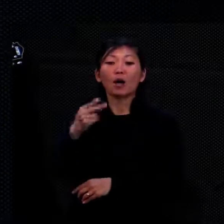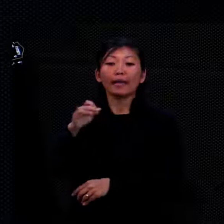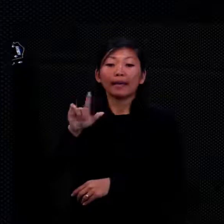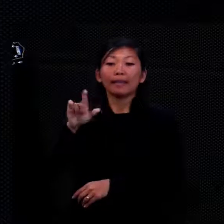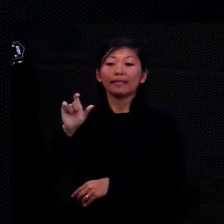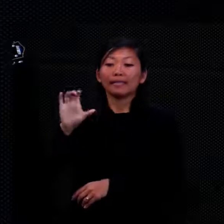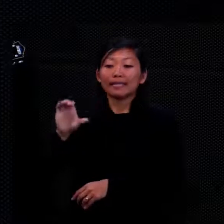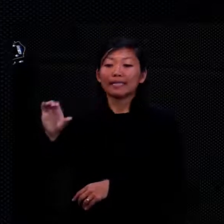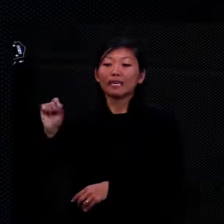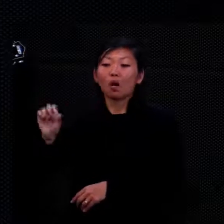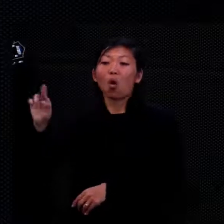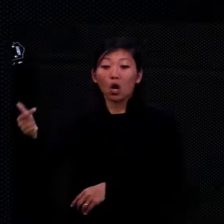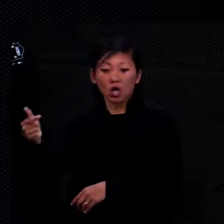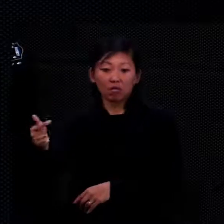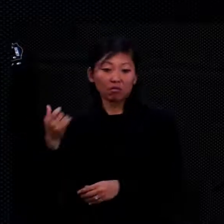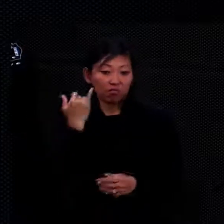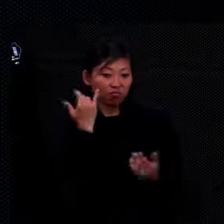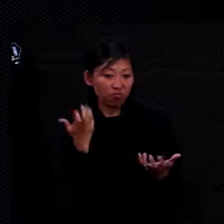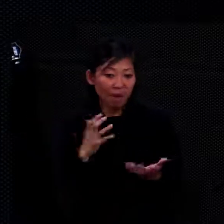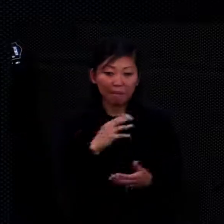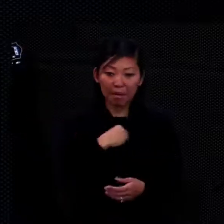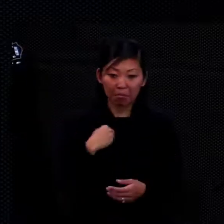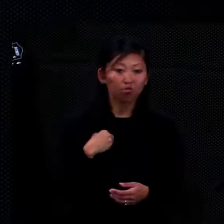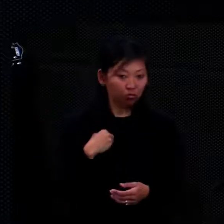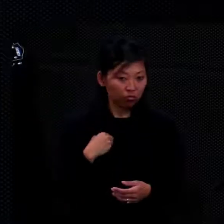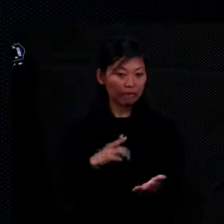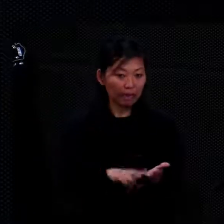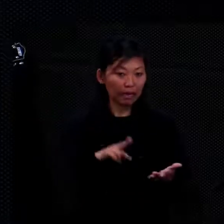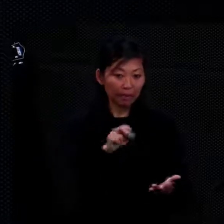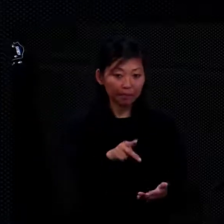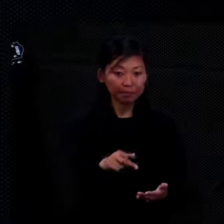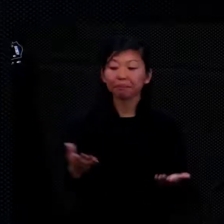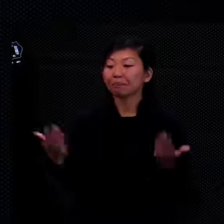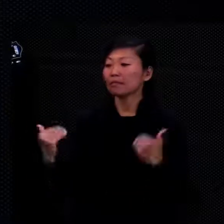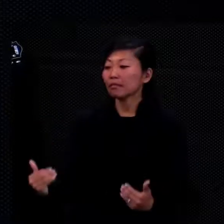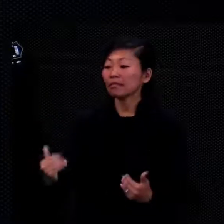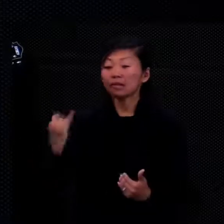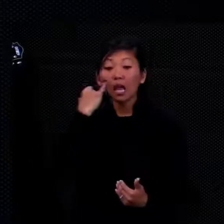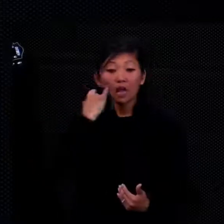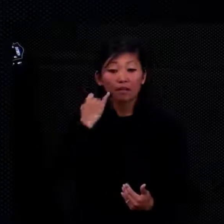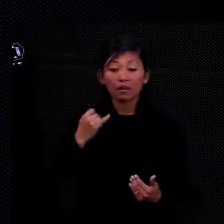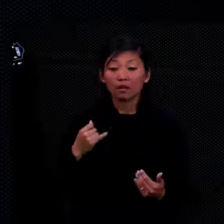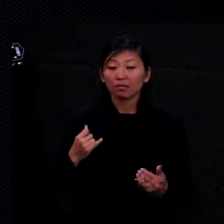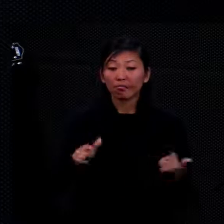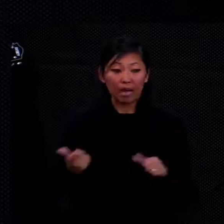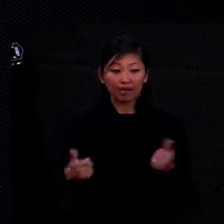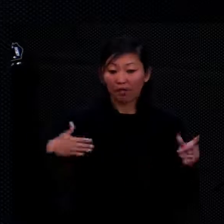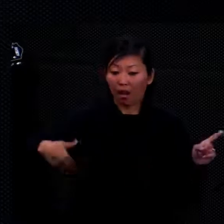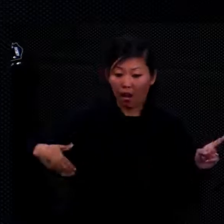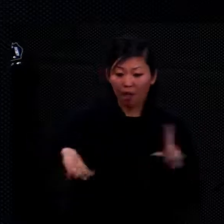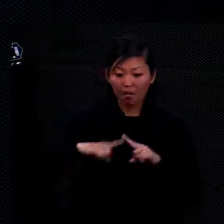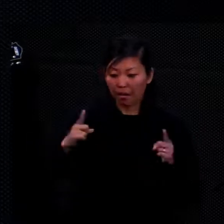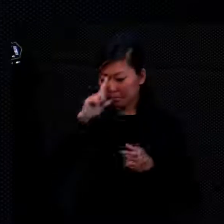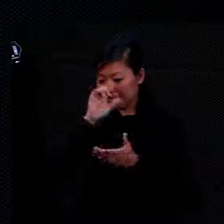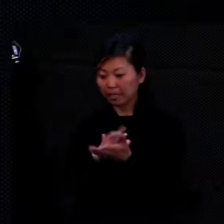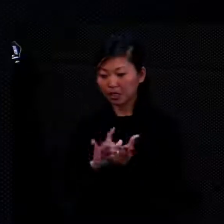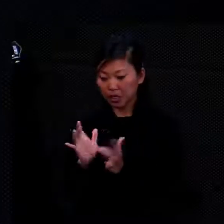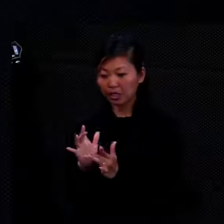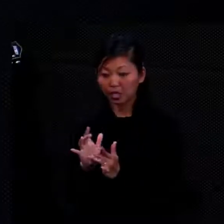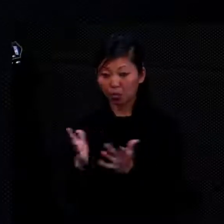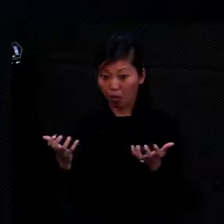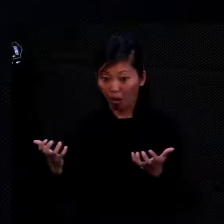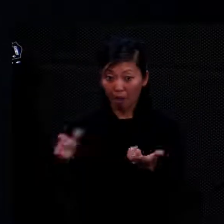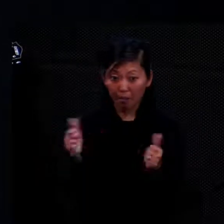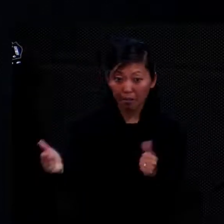paul@rockhillcc.org. If you've placed your faith in Jesus and haven't been publicly baptized yet to profess that, we are having